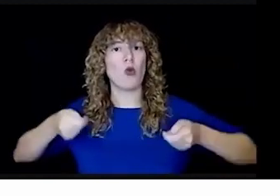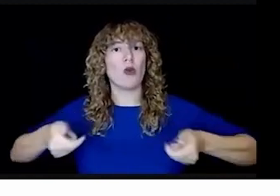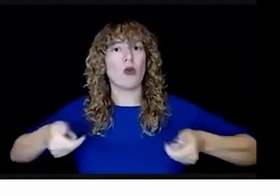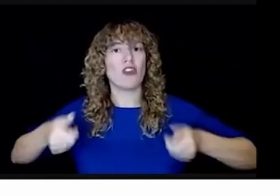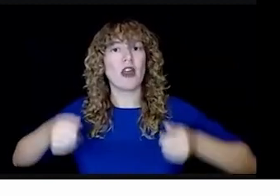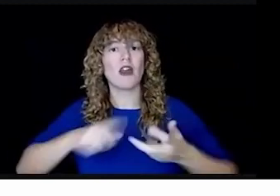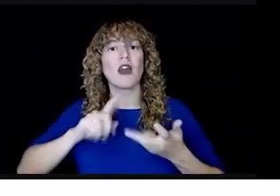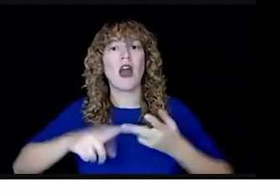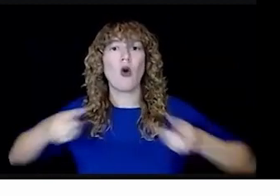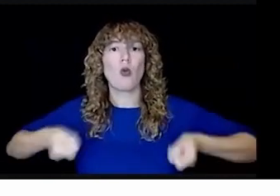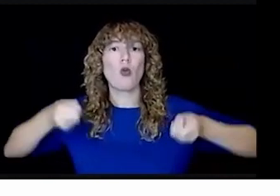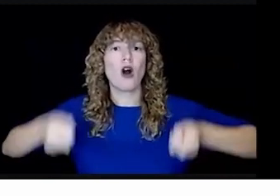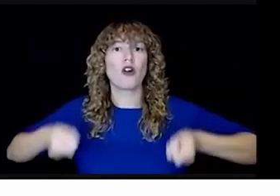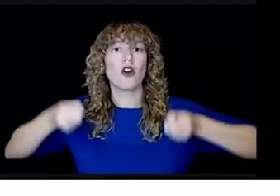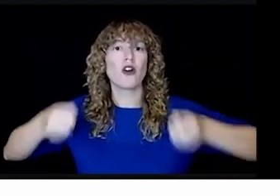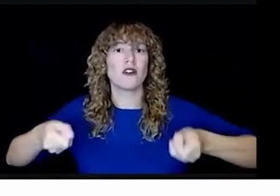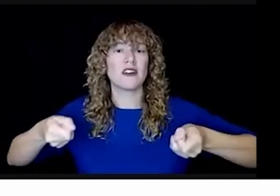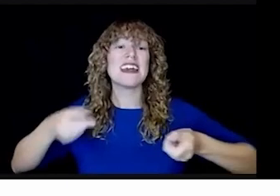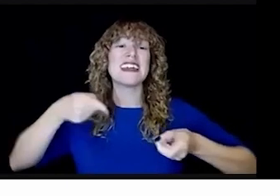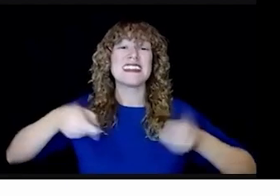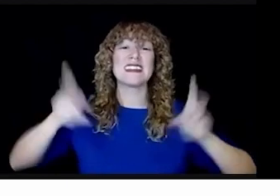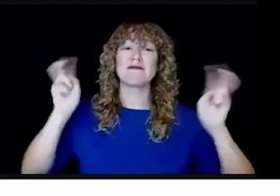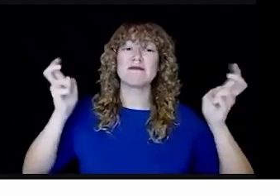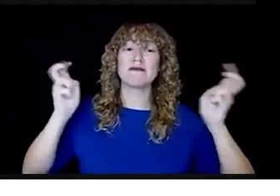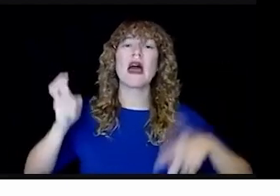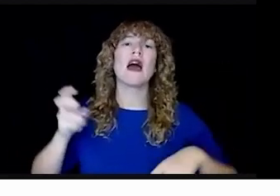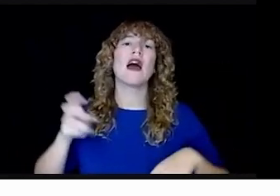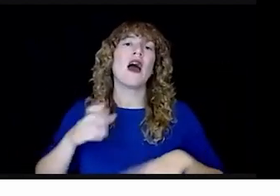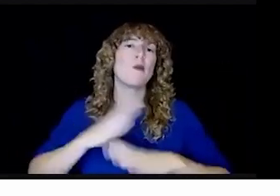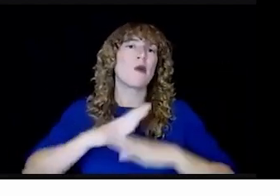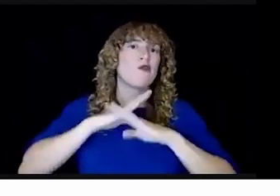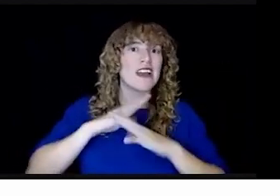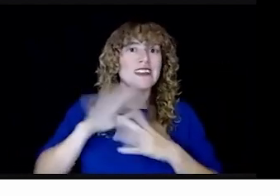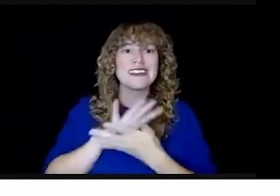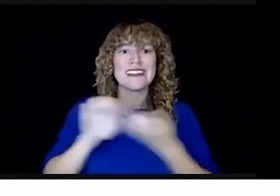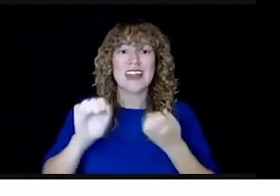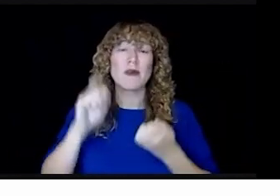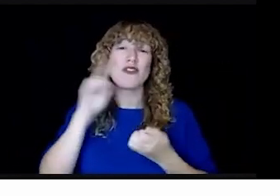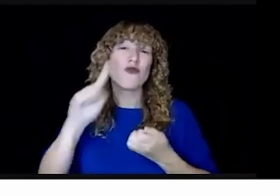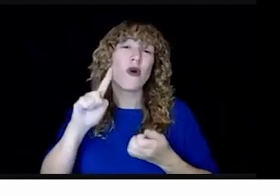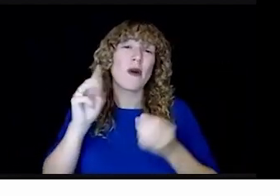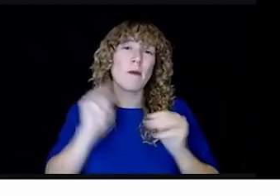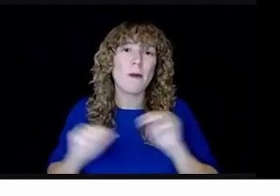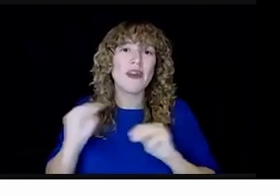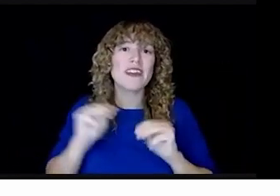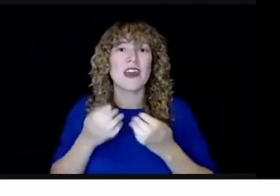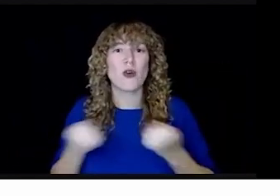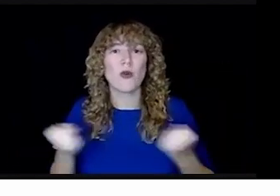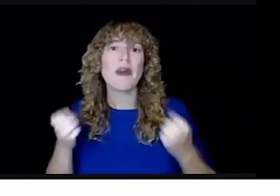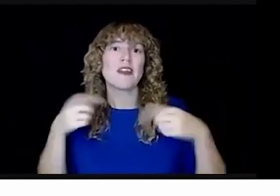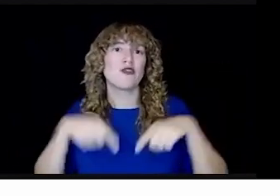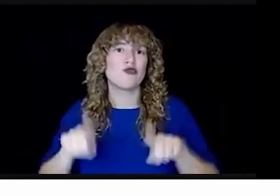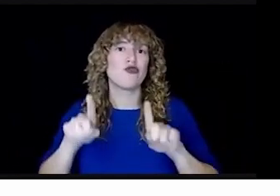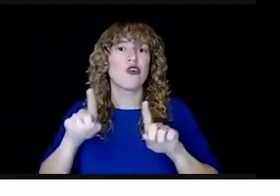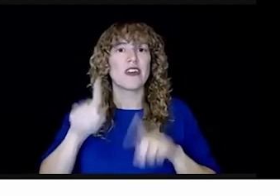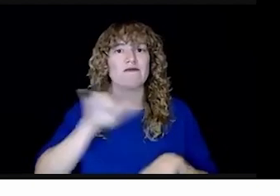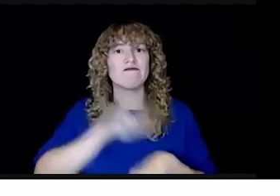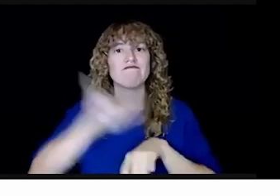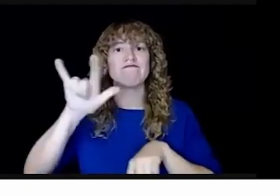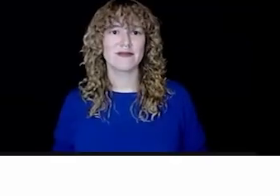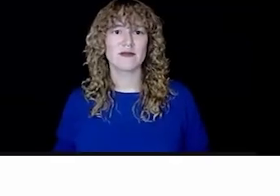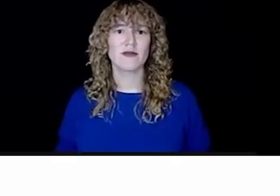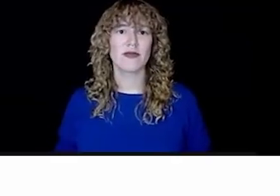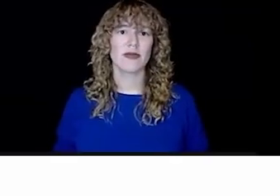Preventing Damage to Mobility Devices During Air Travel. I'll now pass it to Dr. Tilak Duda to introduce our